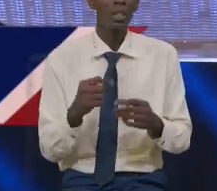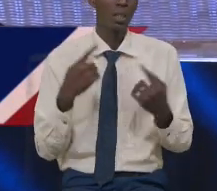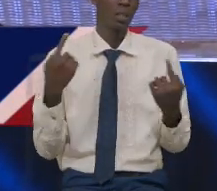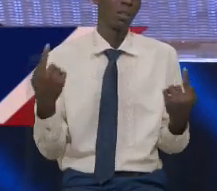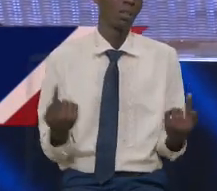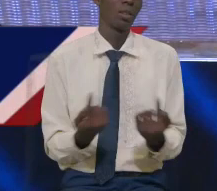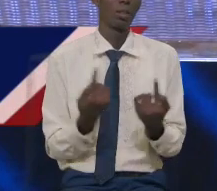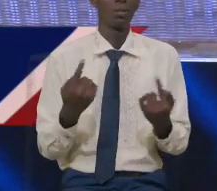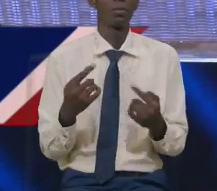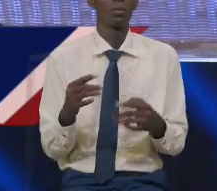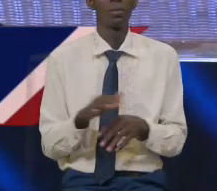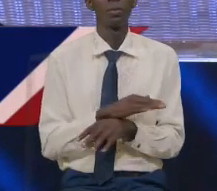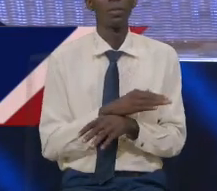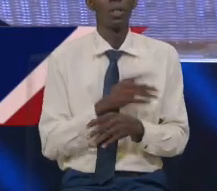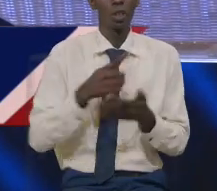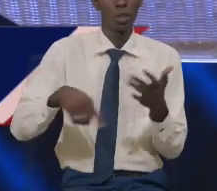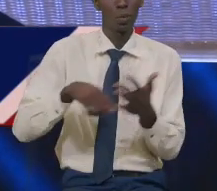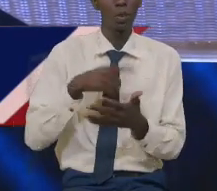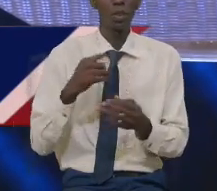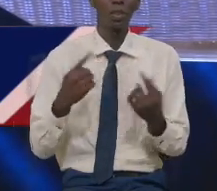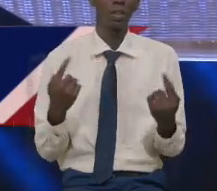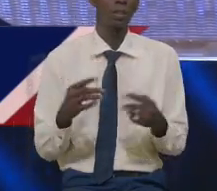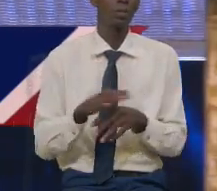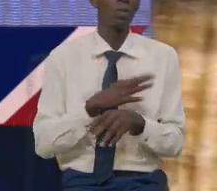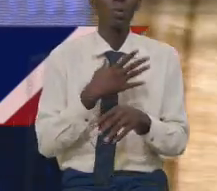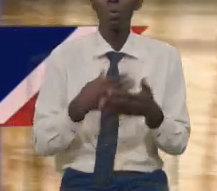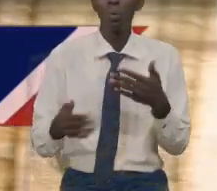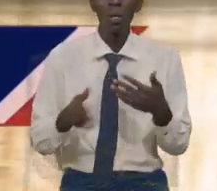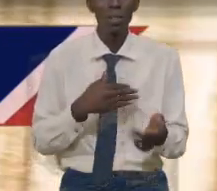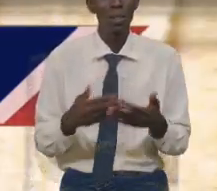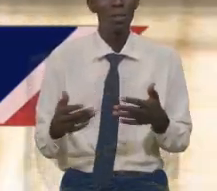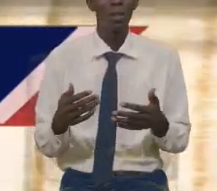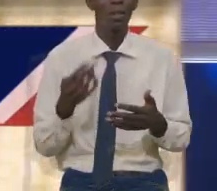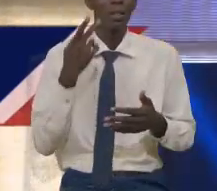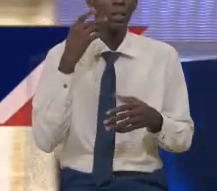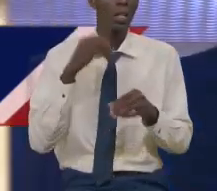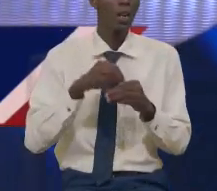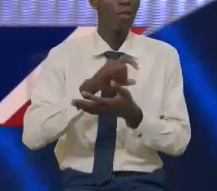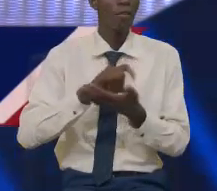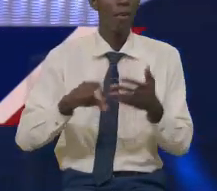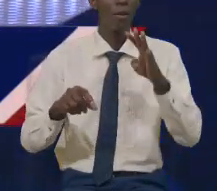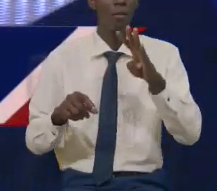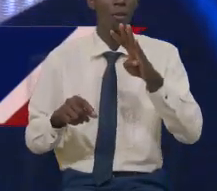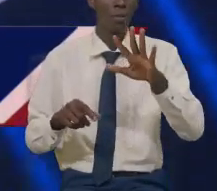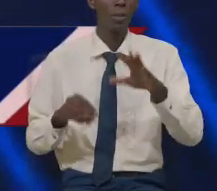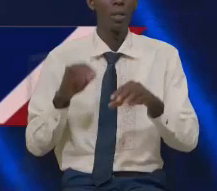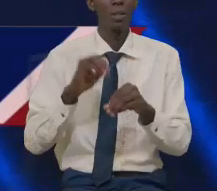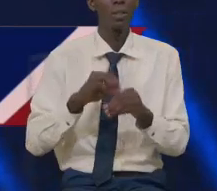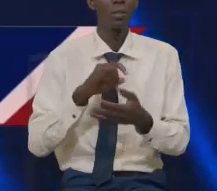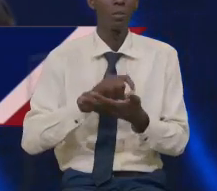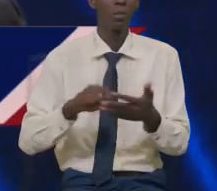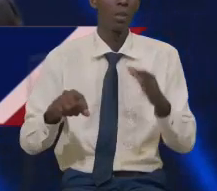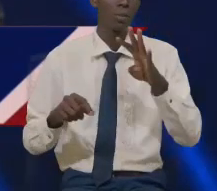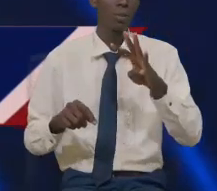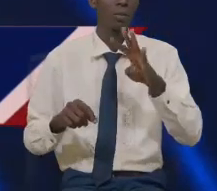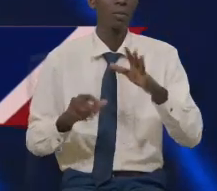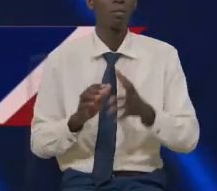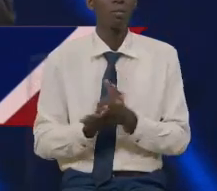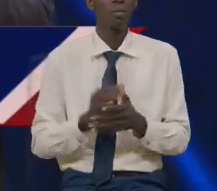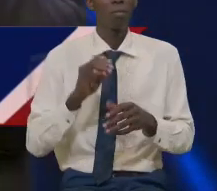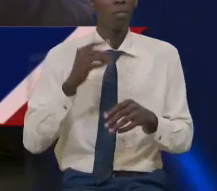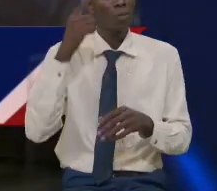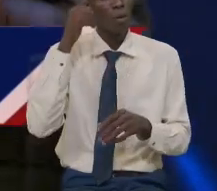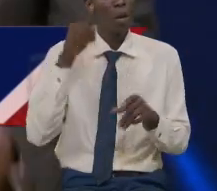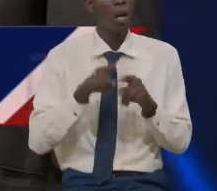they are, and whatever time they live. Look at verse 45. In verse 45, for as